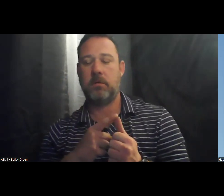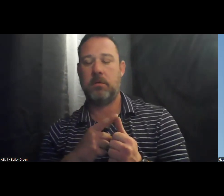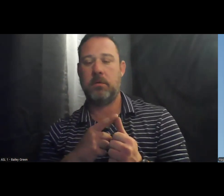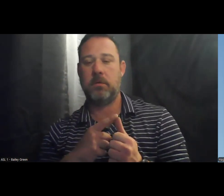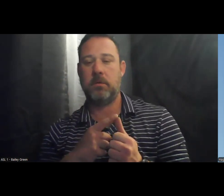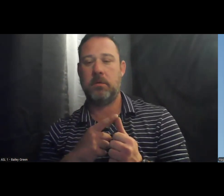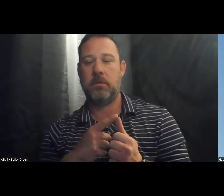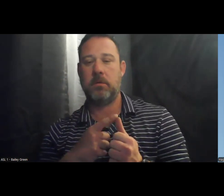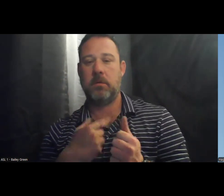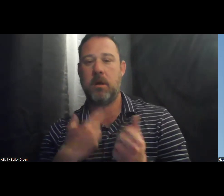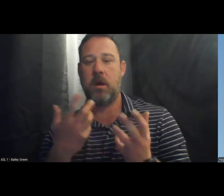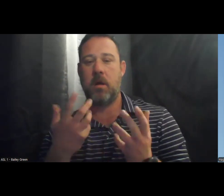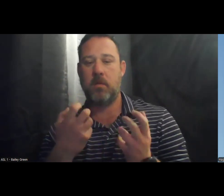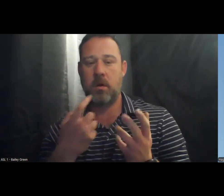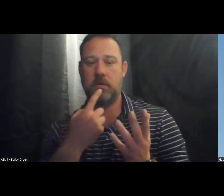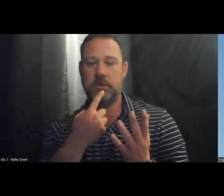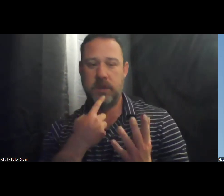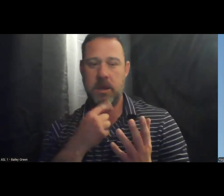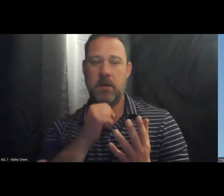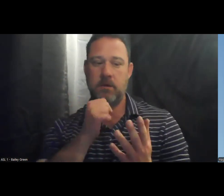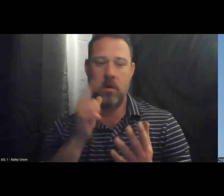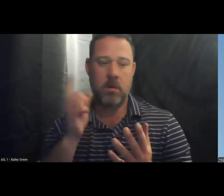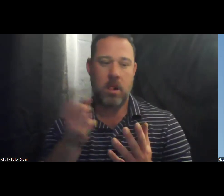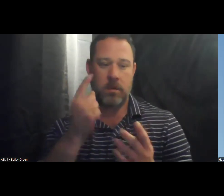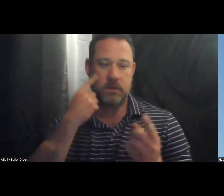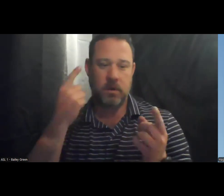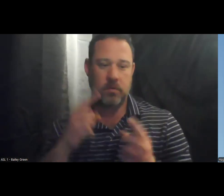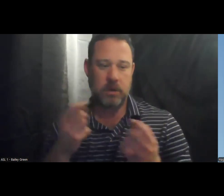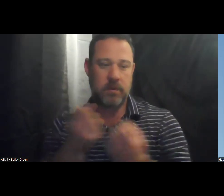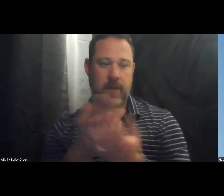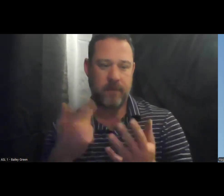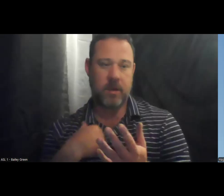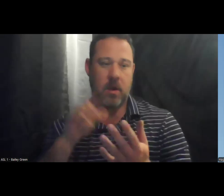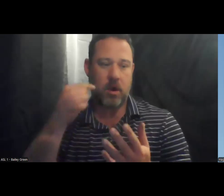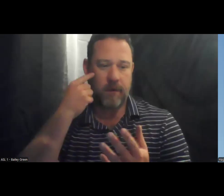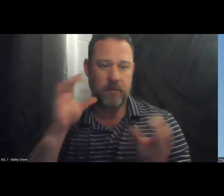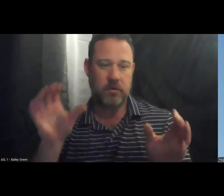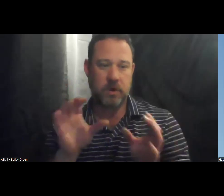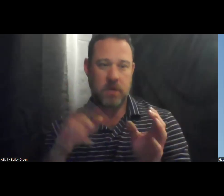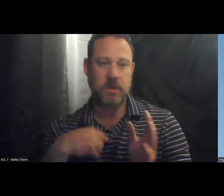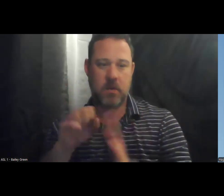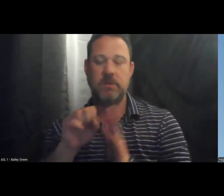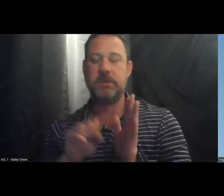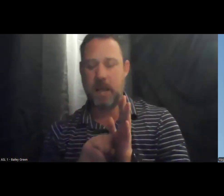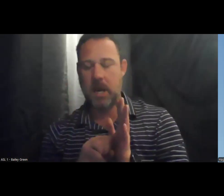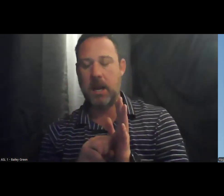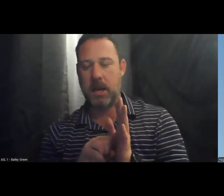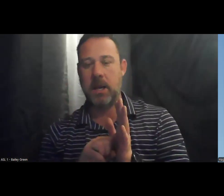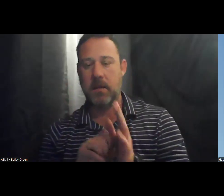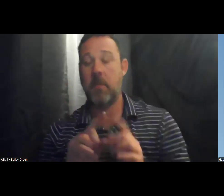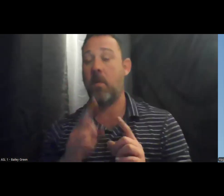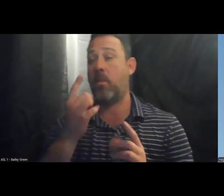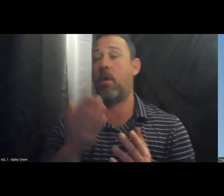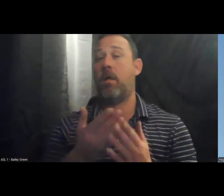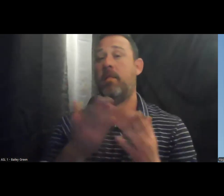I want to just say I don't always agree with everything our governor does in our state, but one thing he has